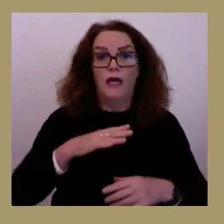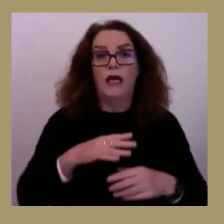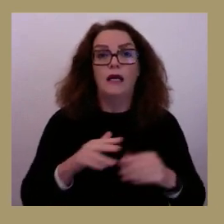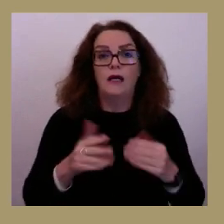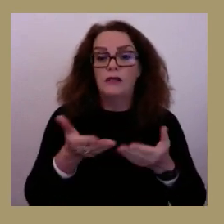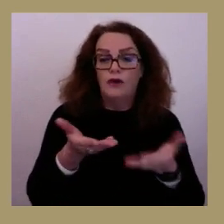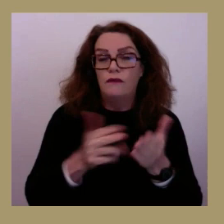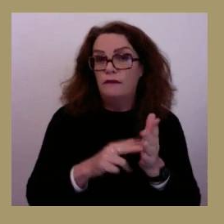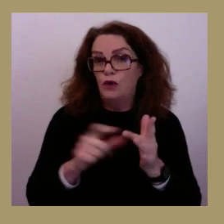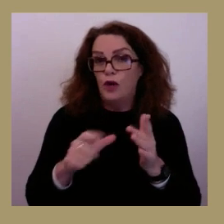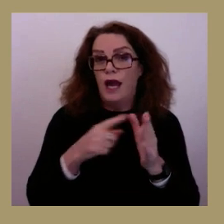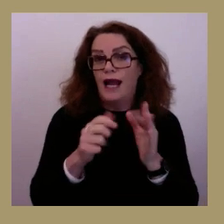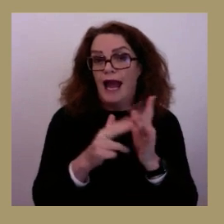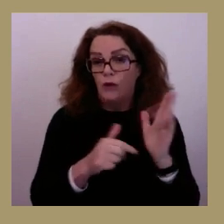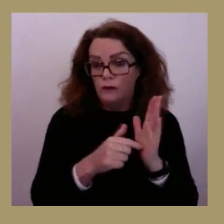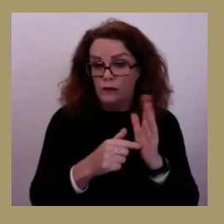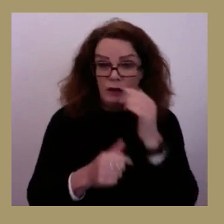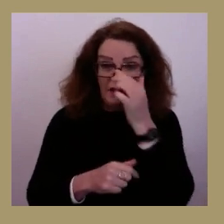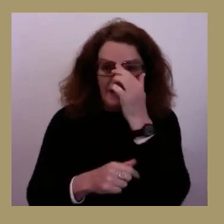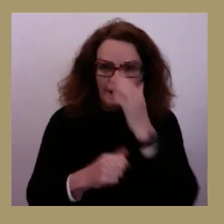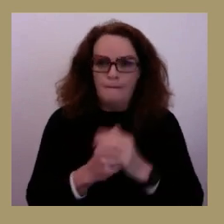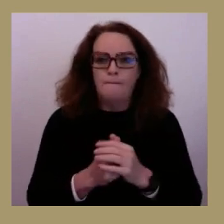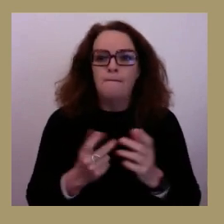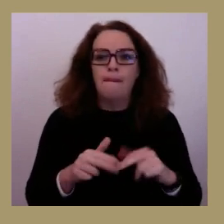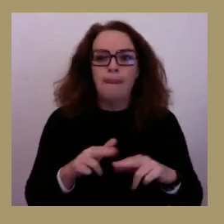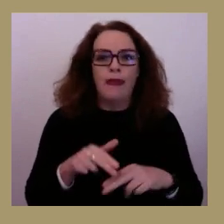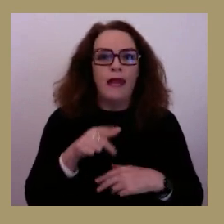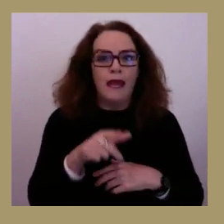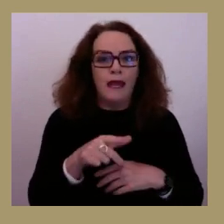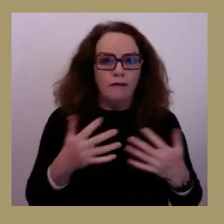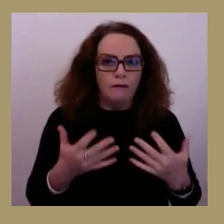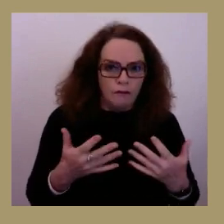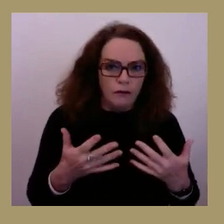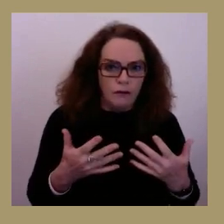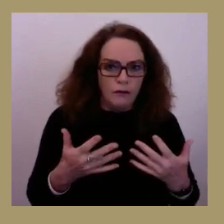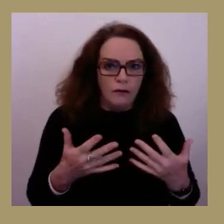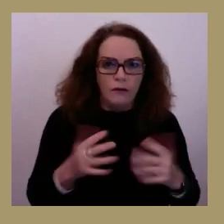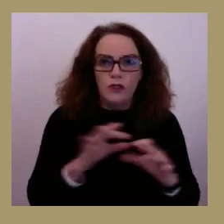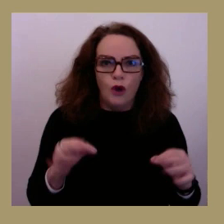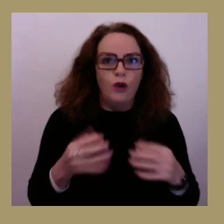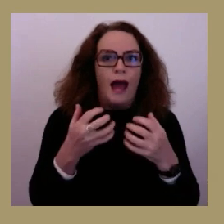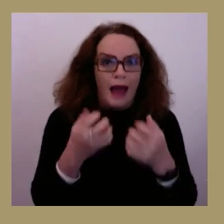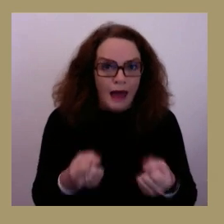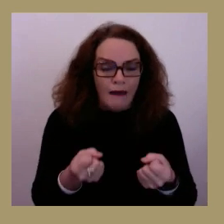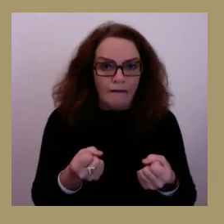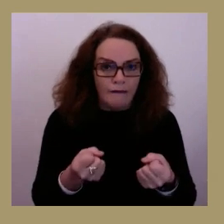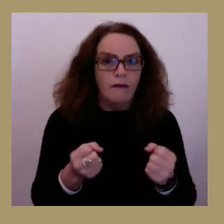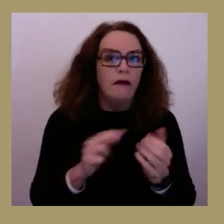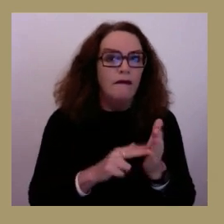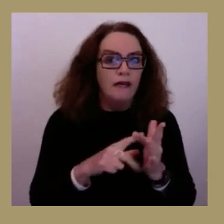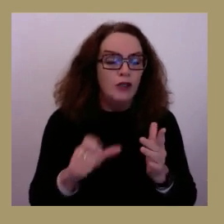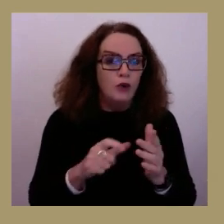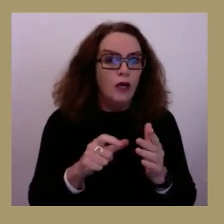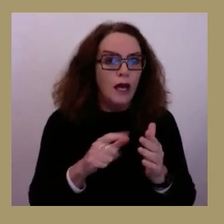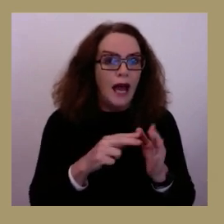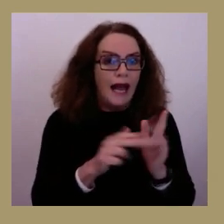a senior Victorian visits you for support and doesn't already have a Service Victoria account, we can provide information later on, but you can also